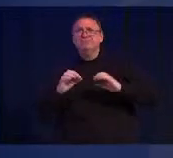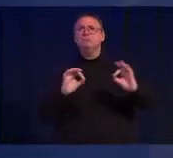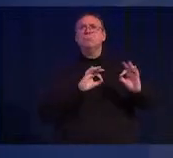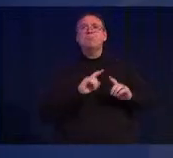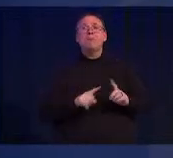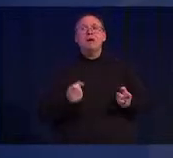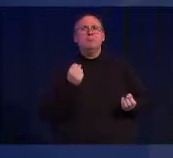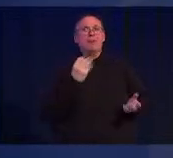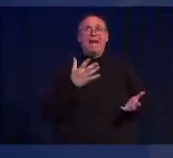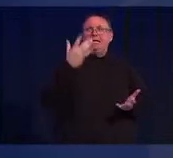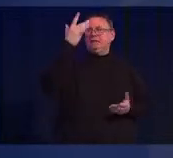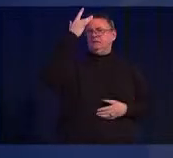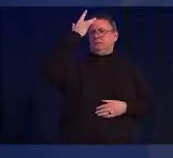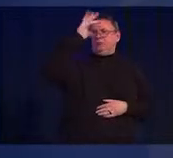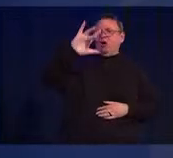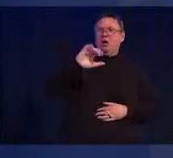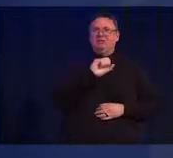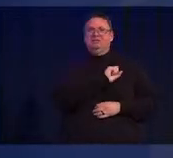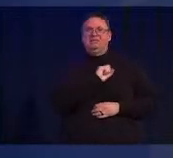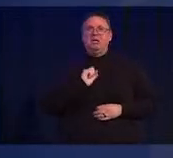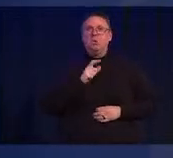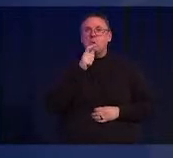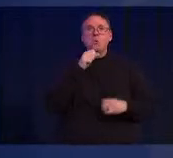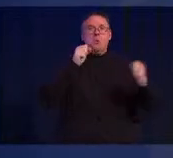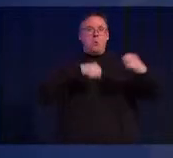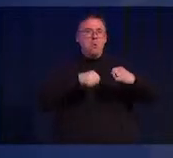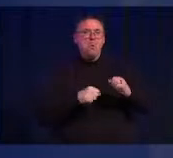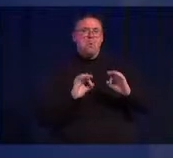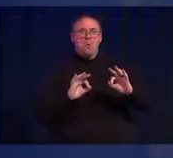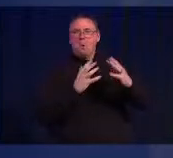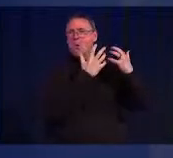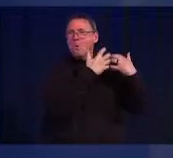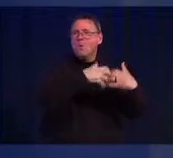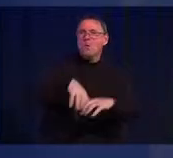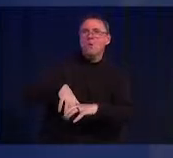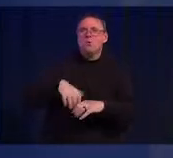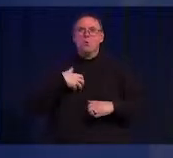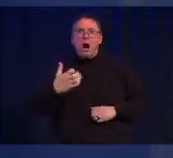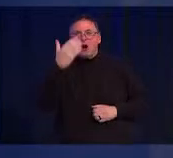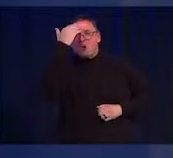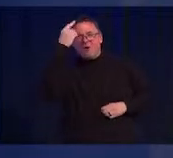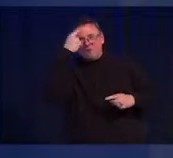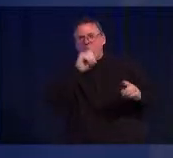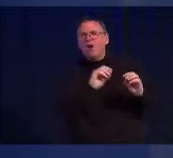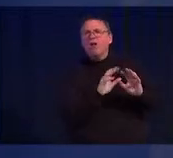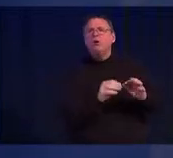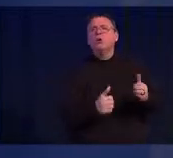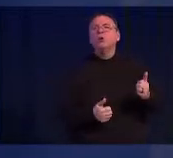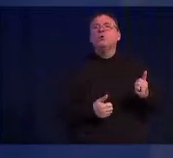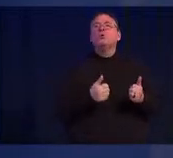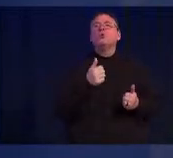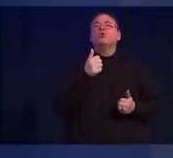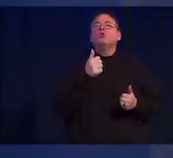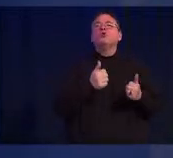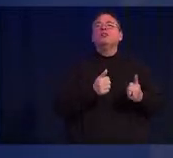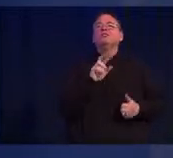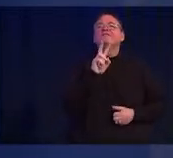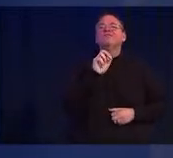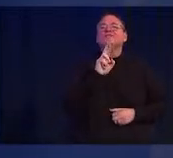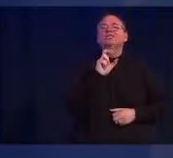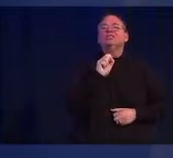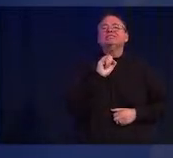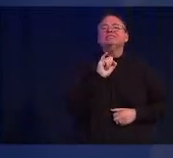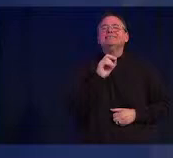smart senators in our state house, and I want to know for clarity for the Hoosiers which version that he was talking about, because for